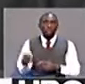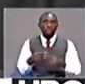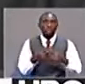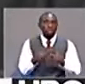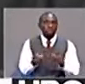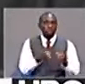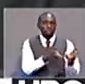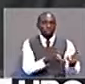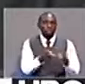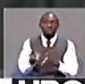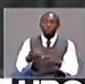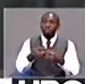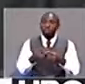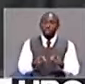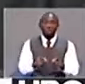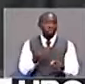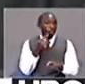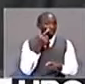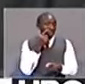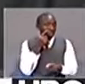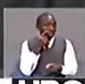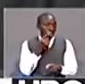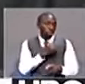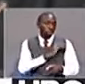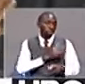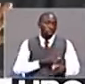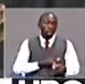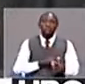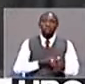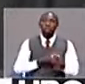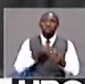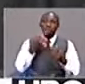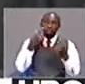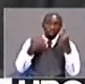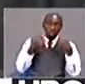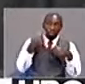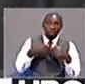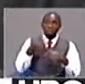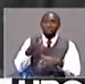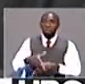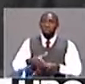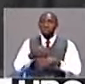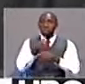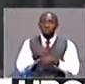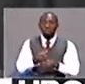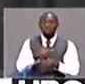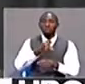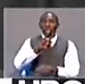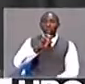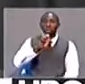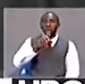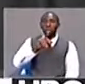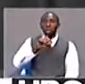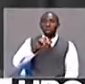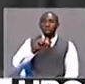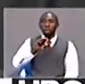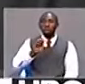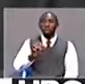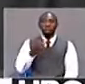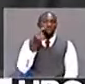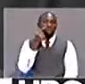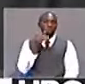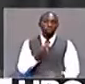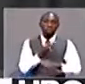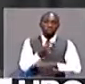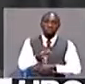remember you in this. But when we see ladies crying with that association of Wekembe, because they don't see the future now, we are sharing